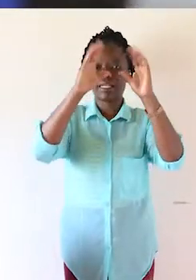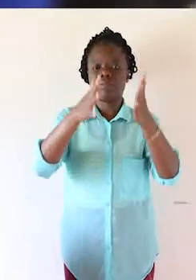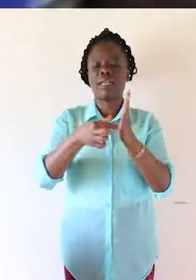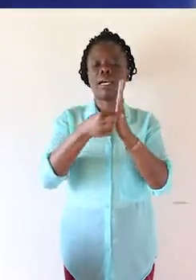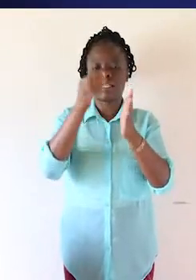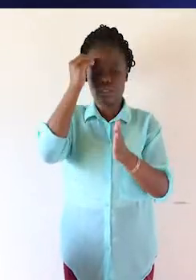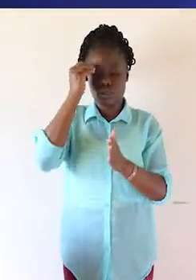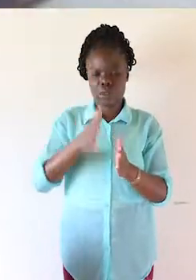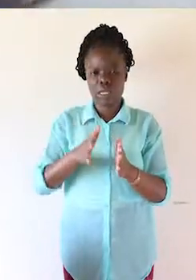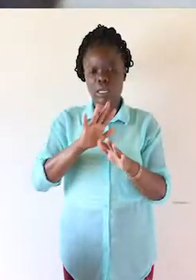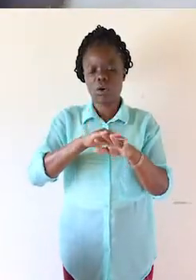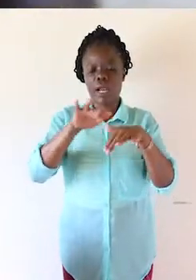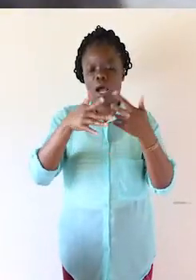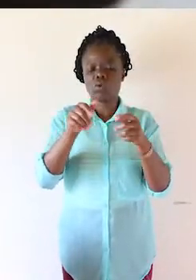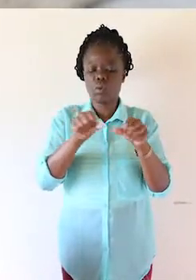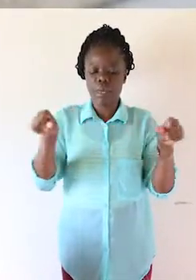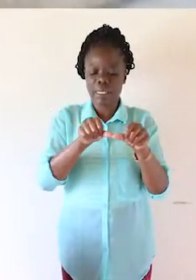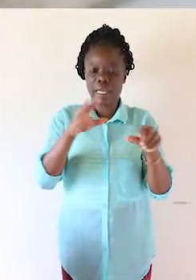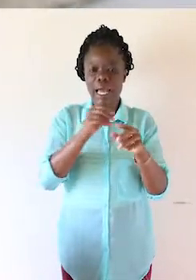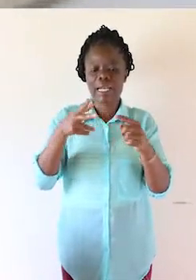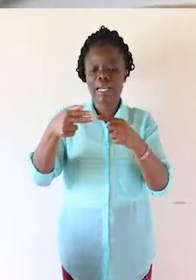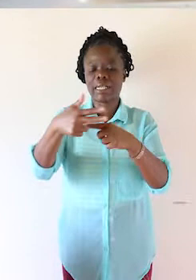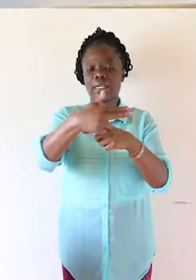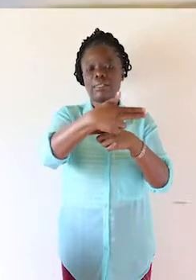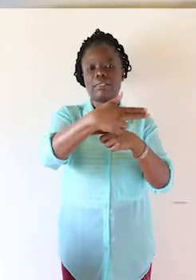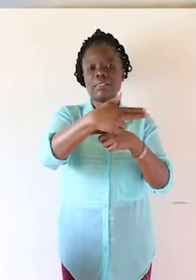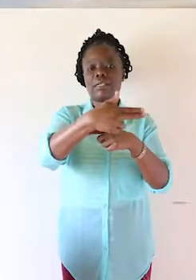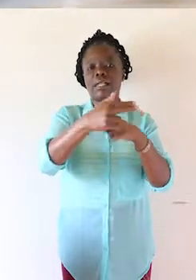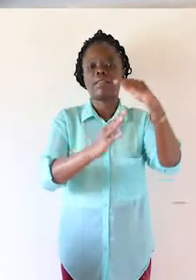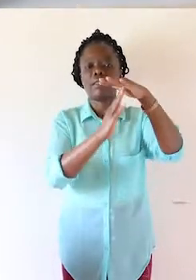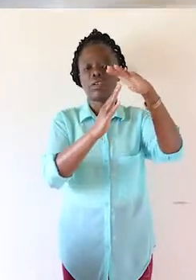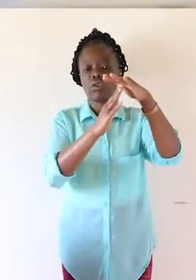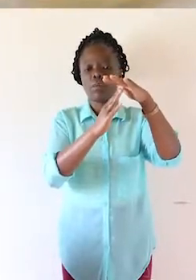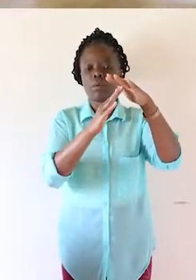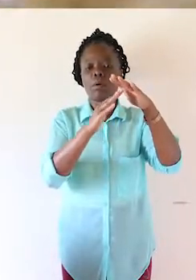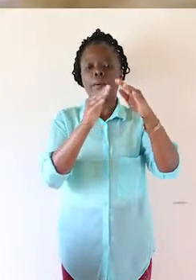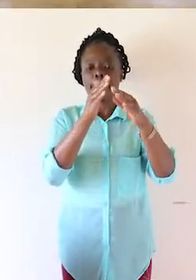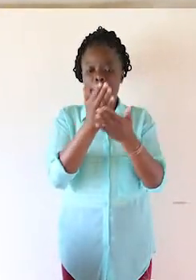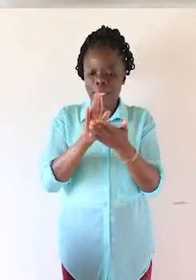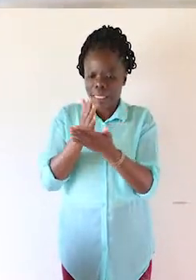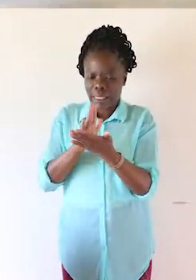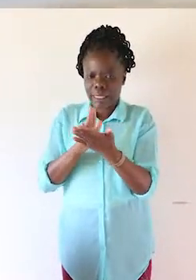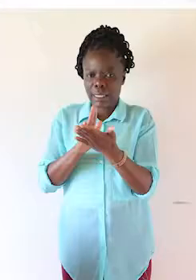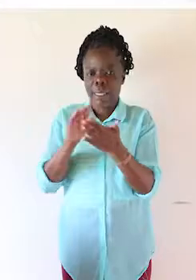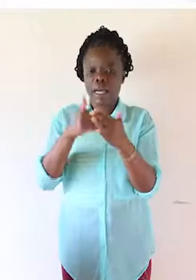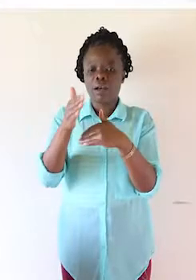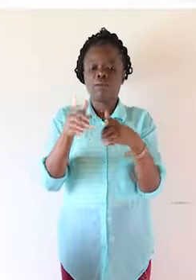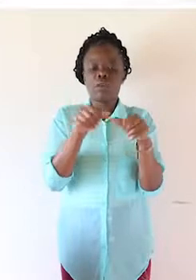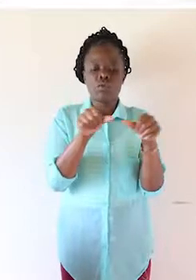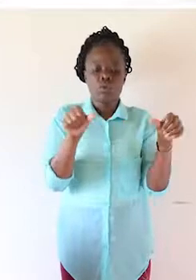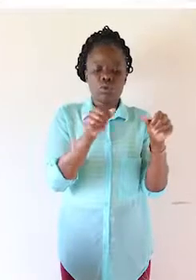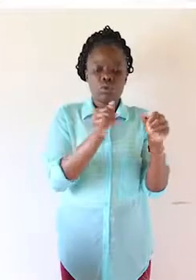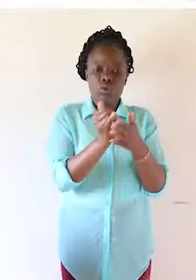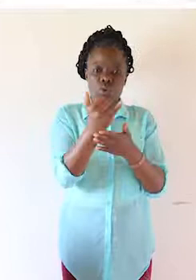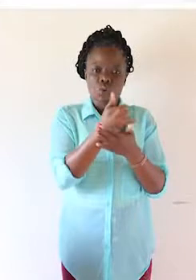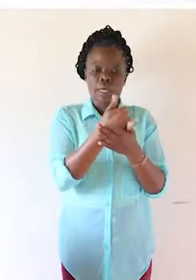The intervener guides the learner how to measure and cut the top pieces, legs and rails. After drawing